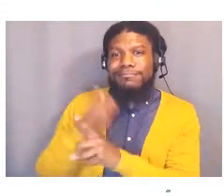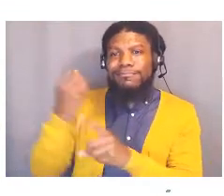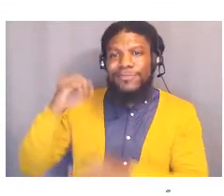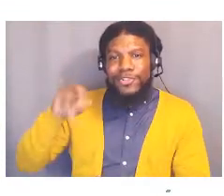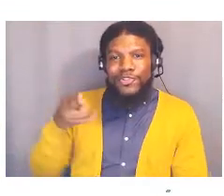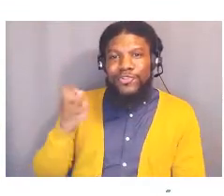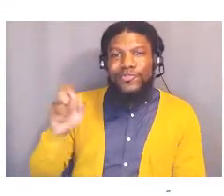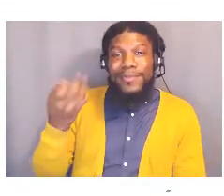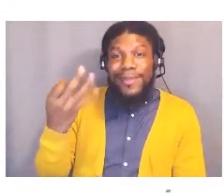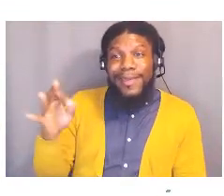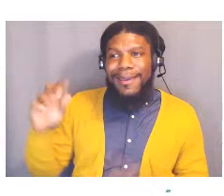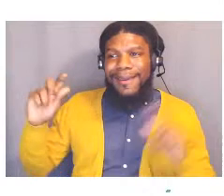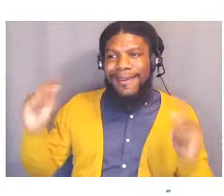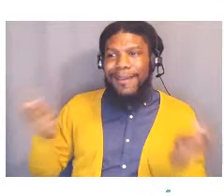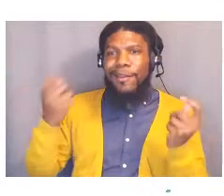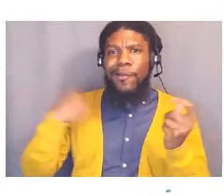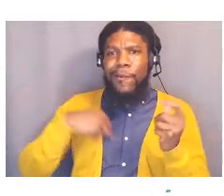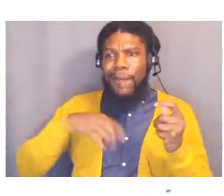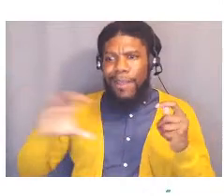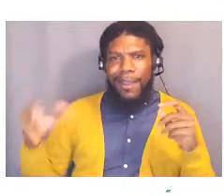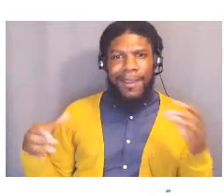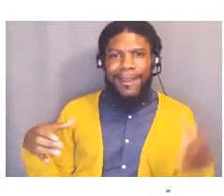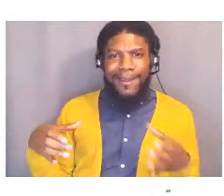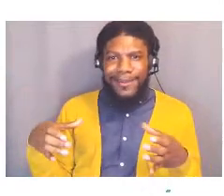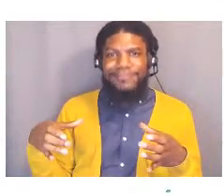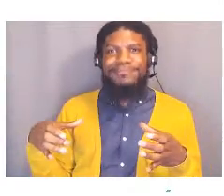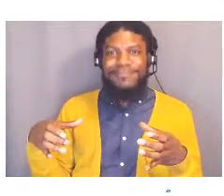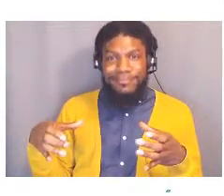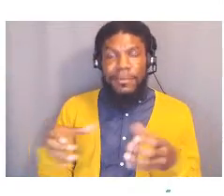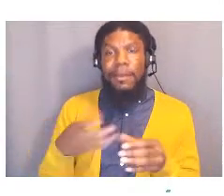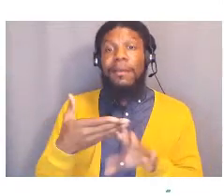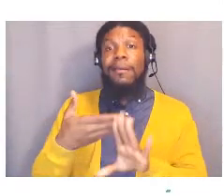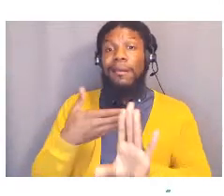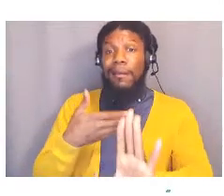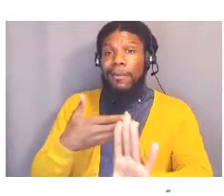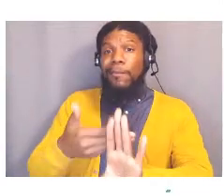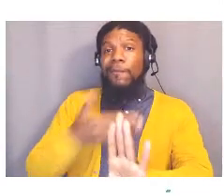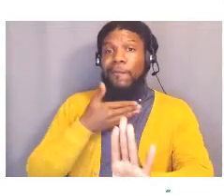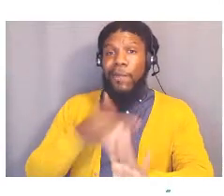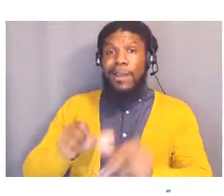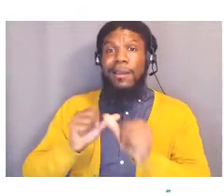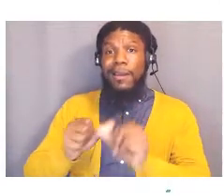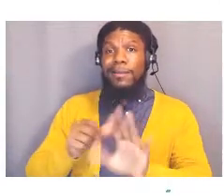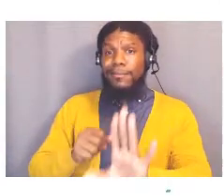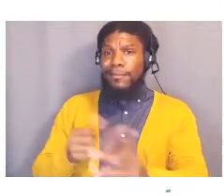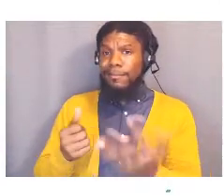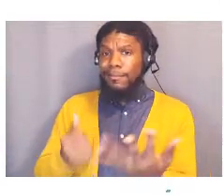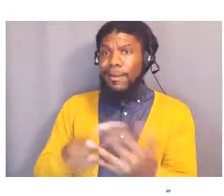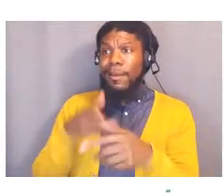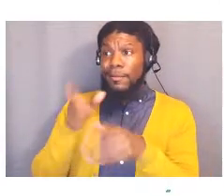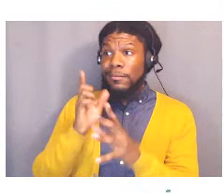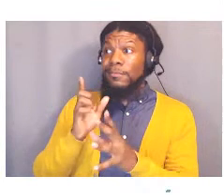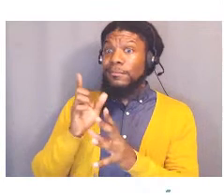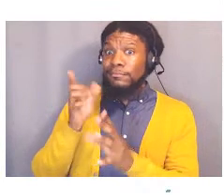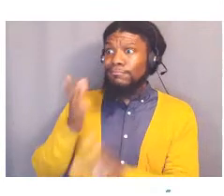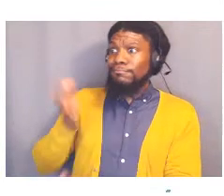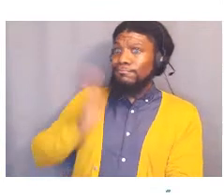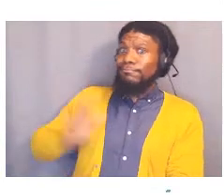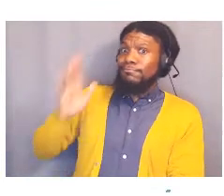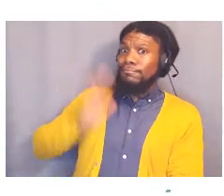we come together. Now, before I continue, I ask permission from the elders